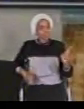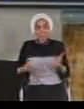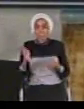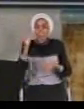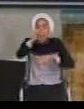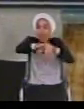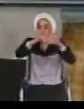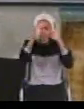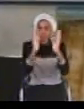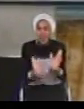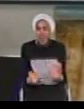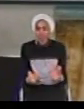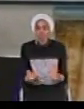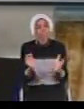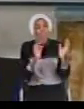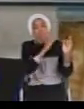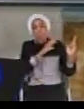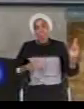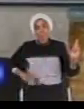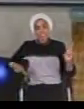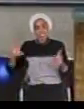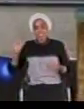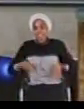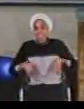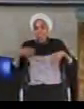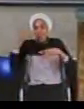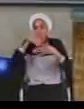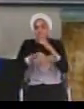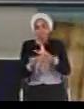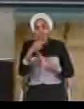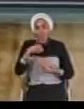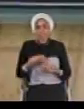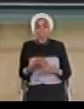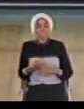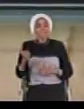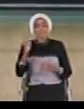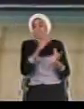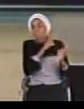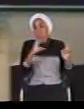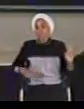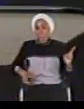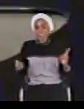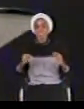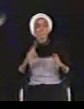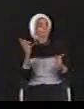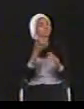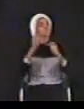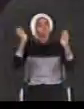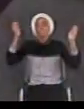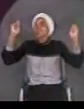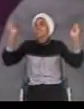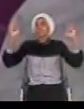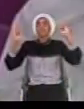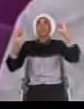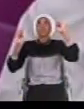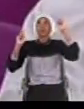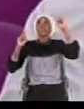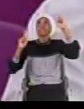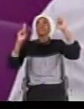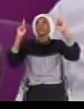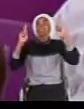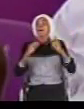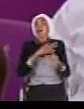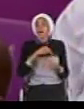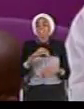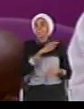conqueror, Christ liveth in me. Christ the victorious one, and Christ